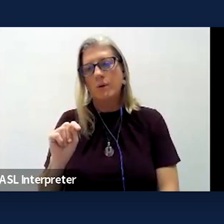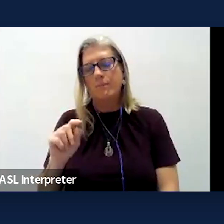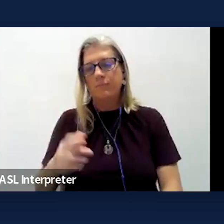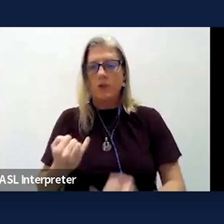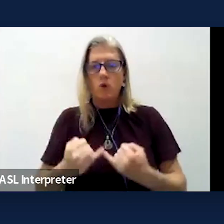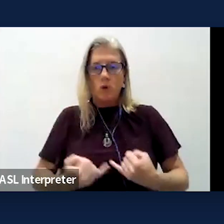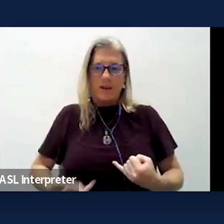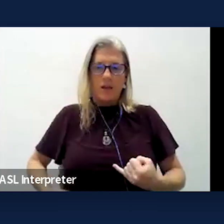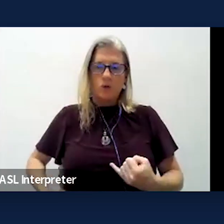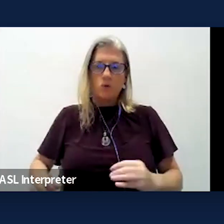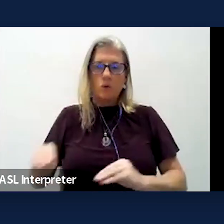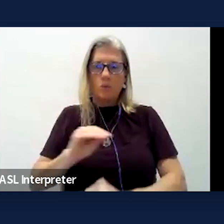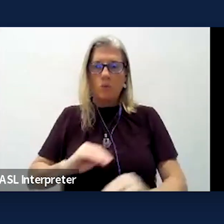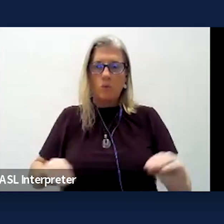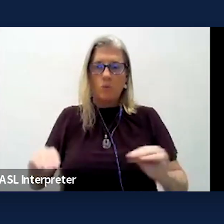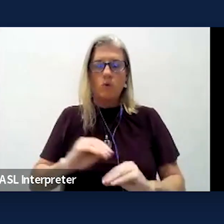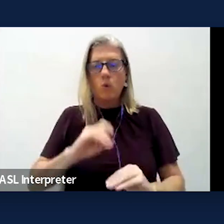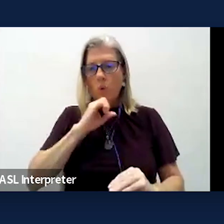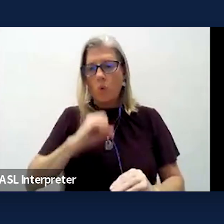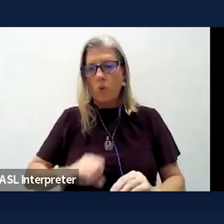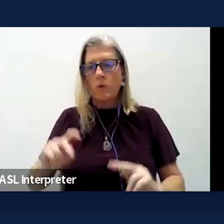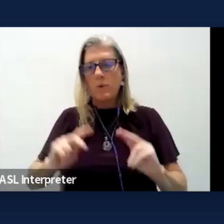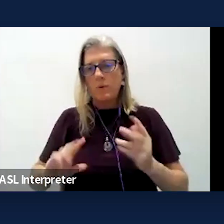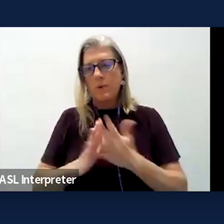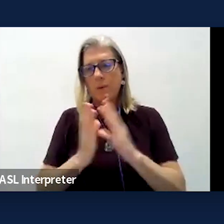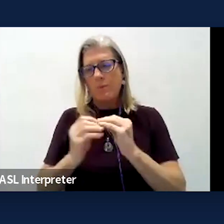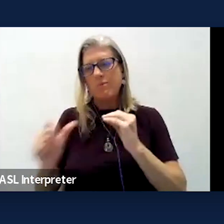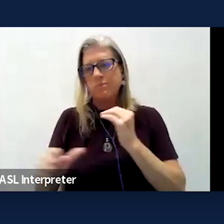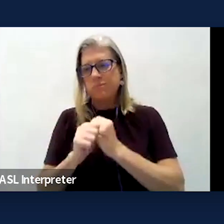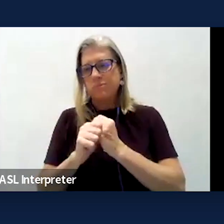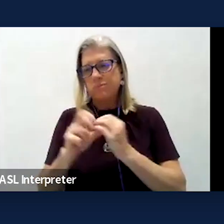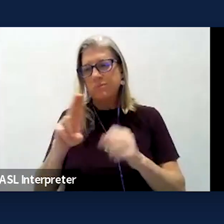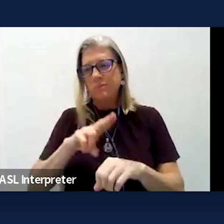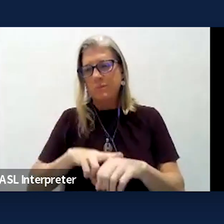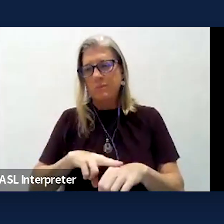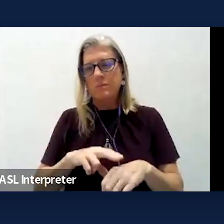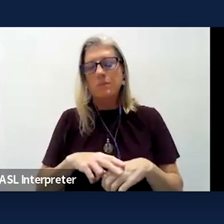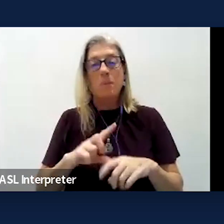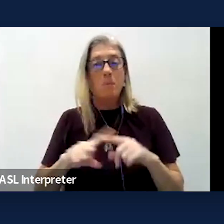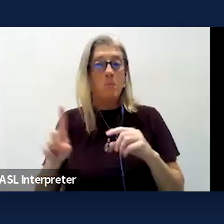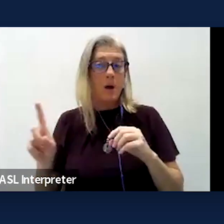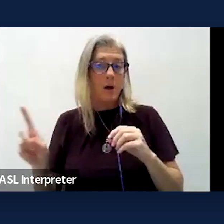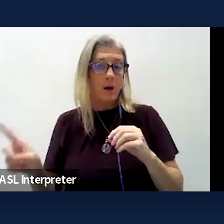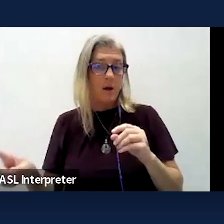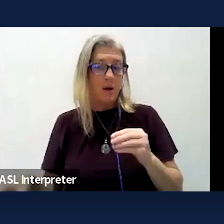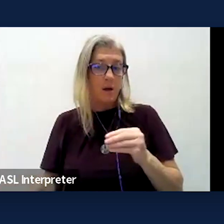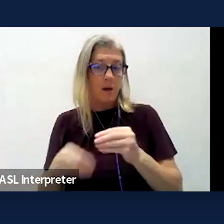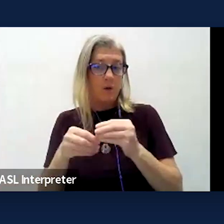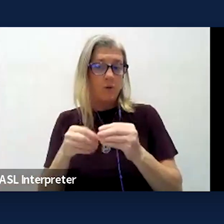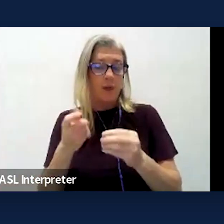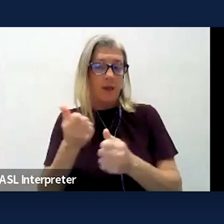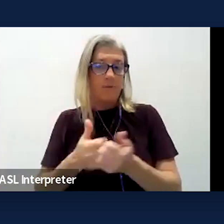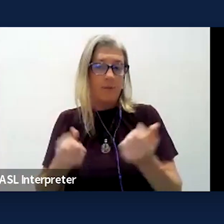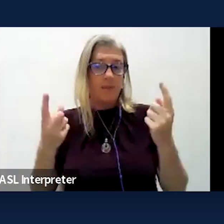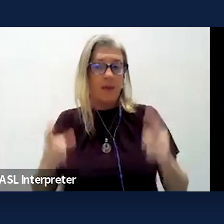And so older people do get constipated, but you throw And, everything else that happens